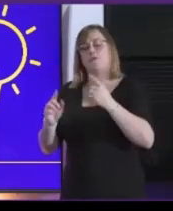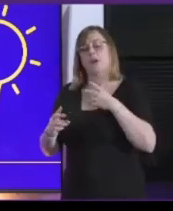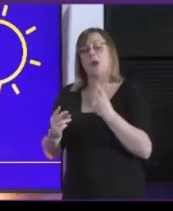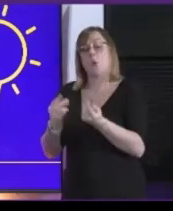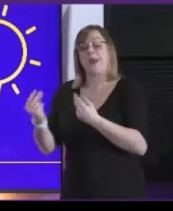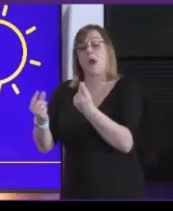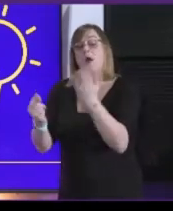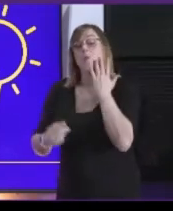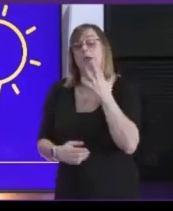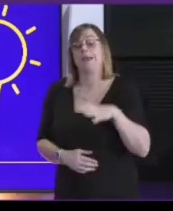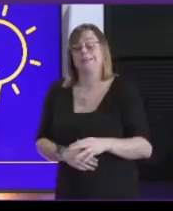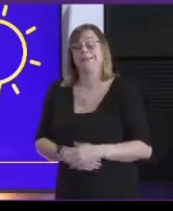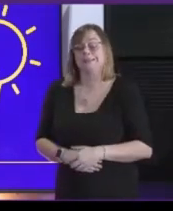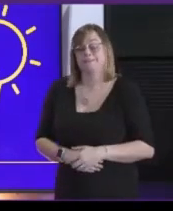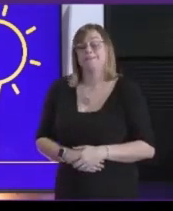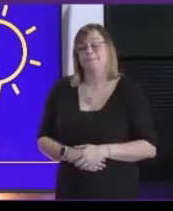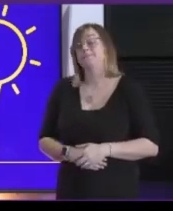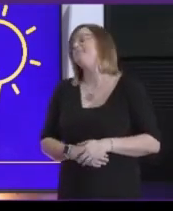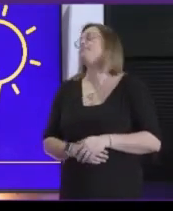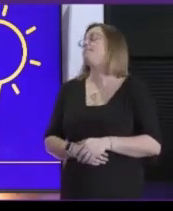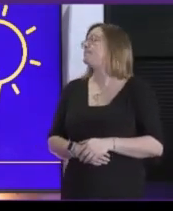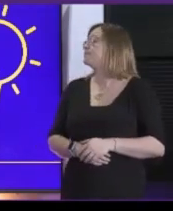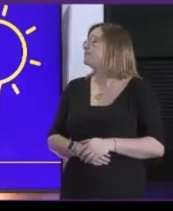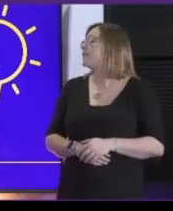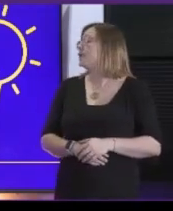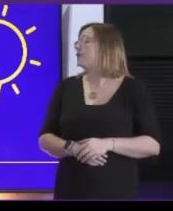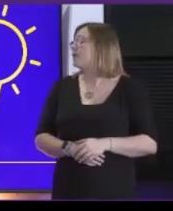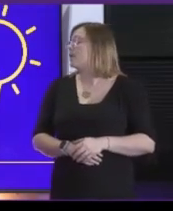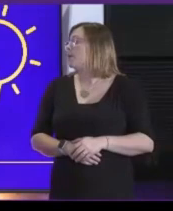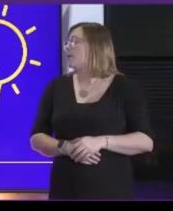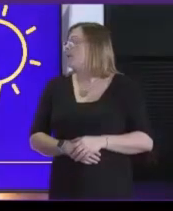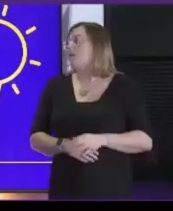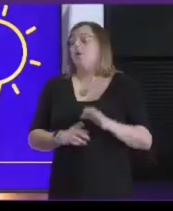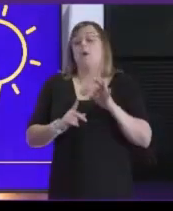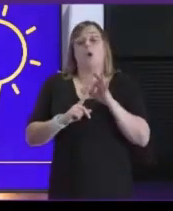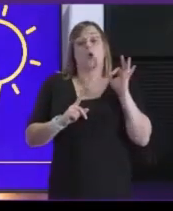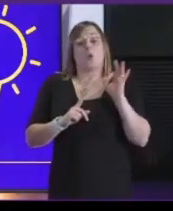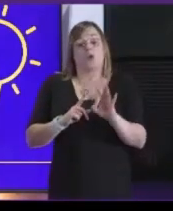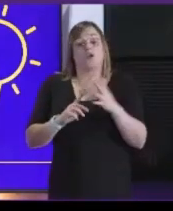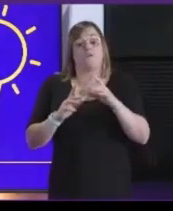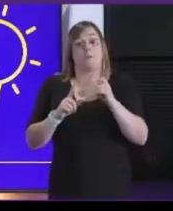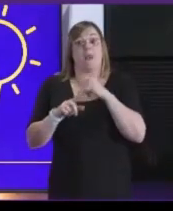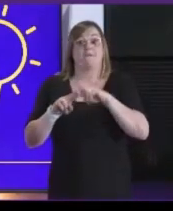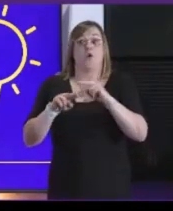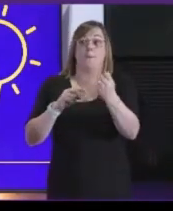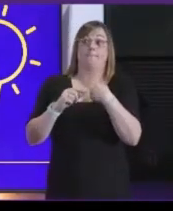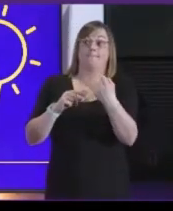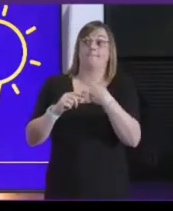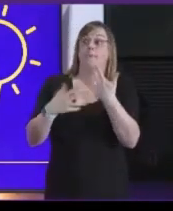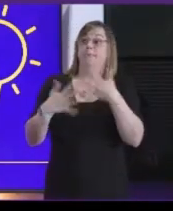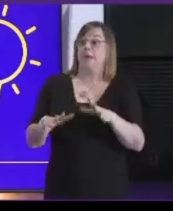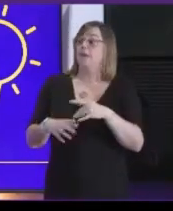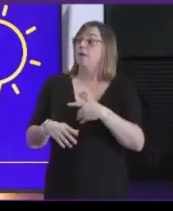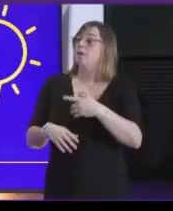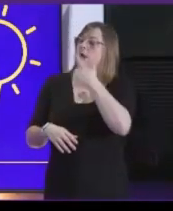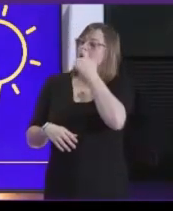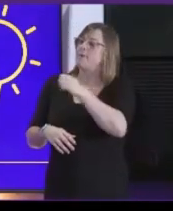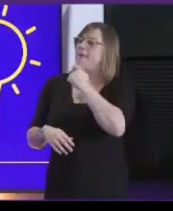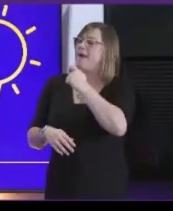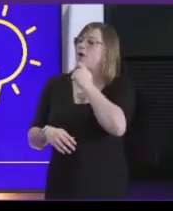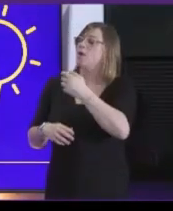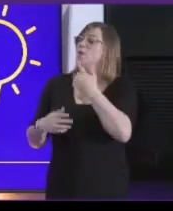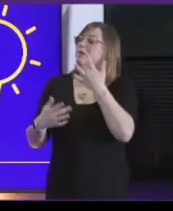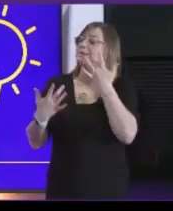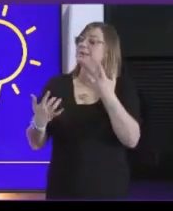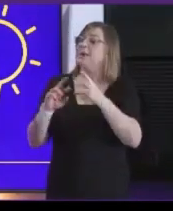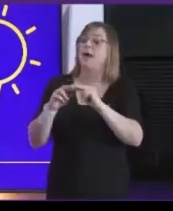needed. Brilliant, thank you. I've got a question. So the questions can come in through the platform. If I could have a mic, we were going to see if there's any